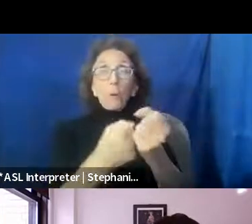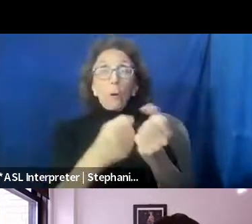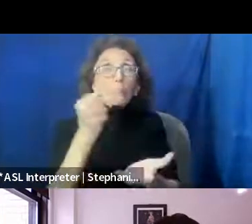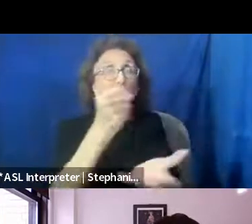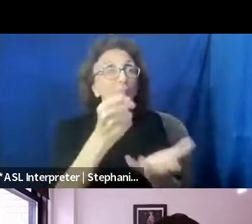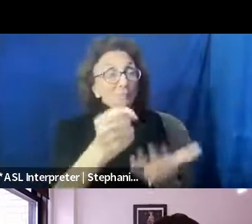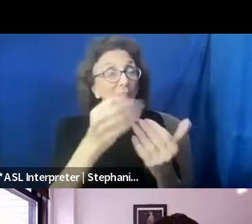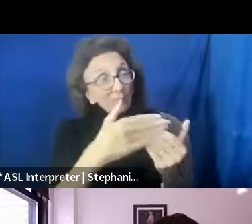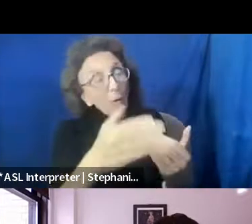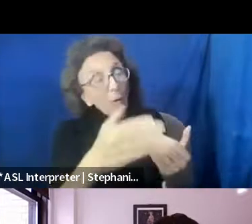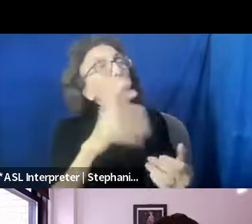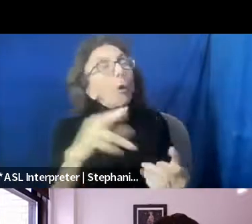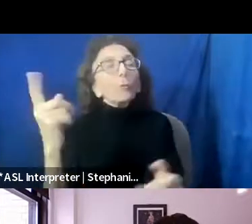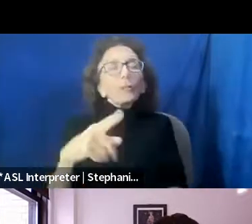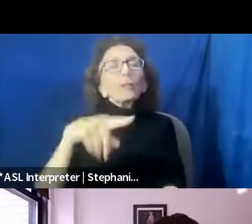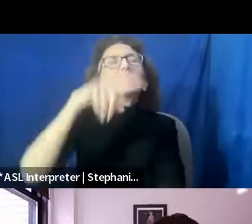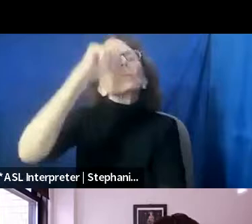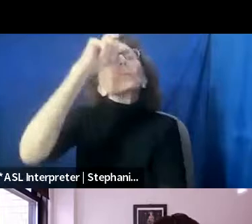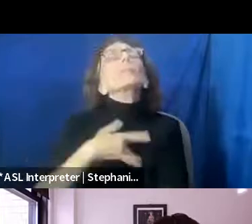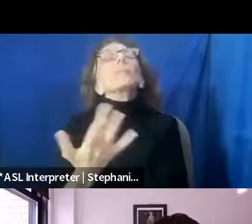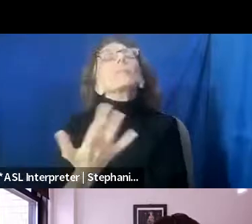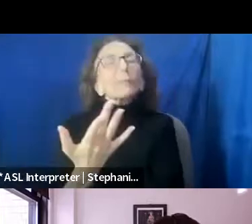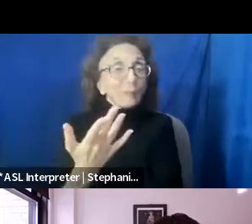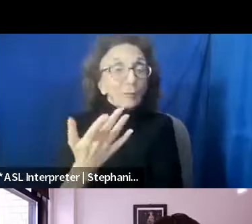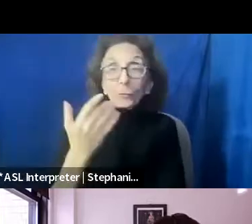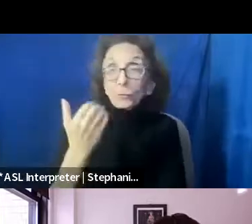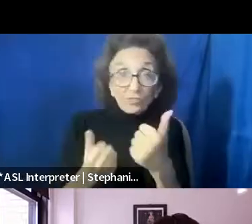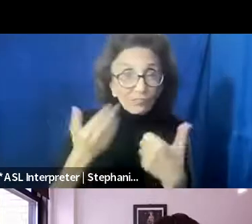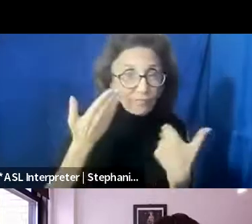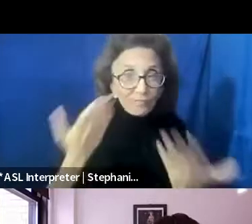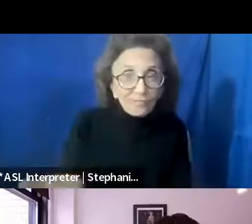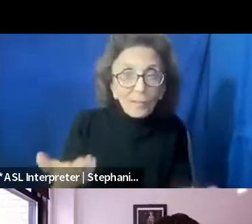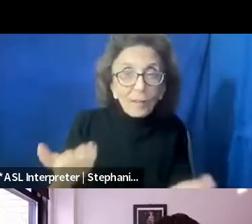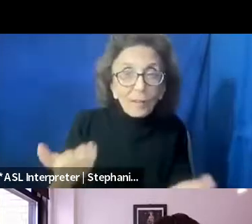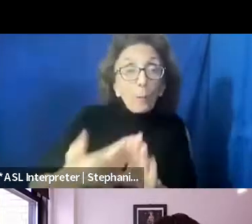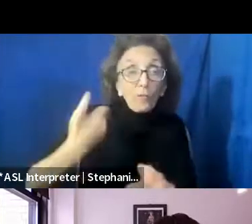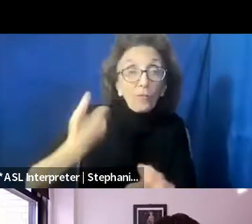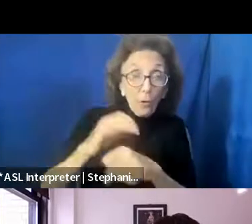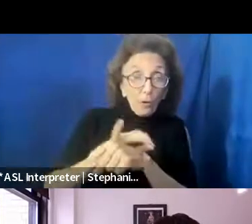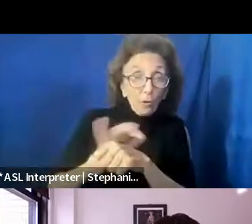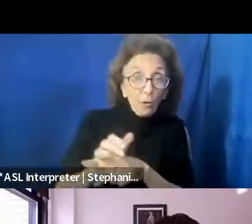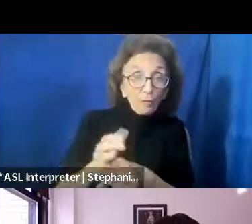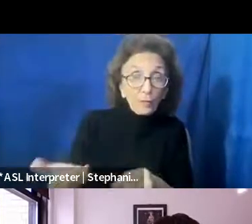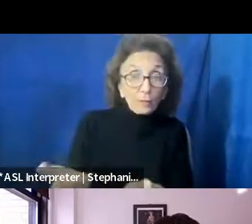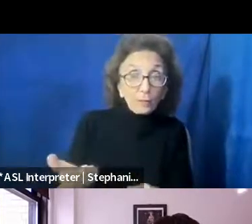have questions about it. In the before times,